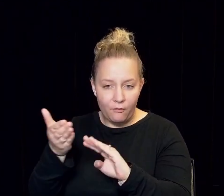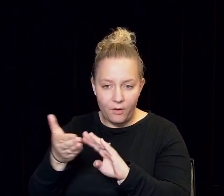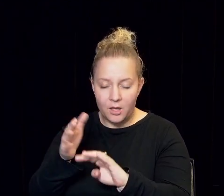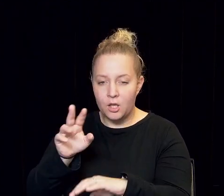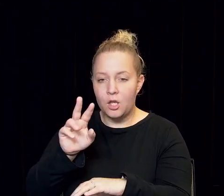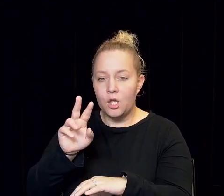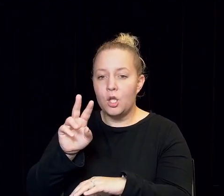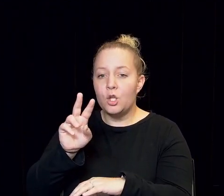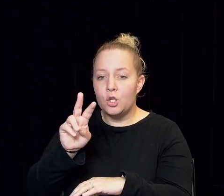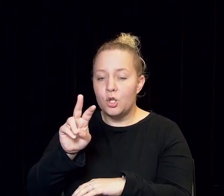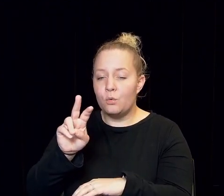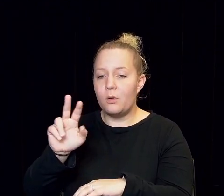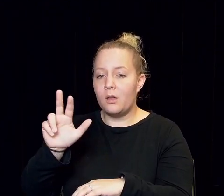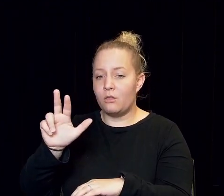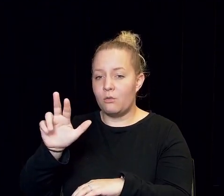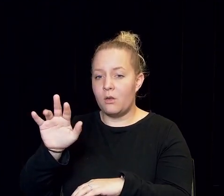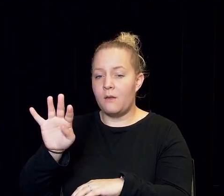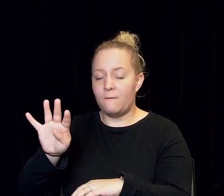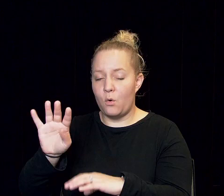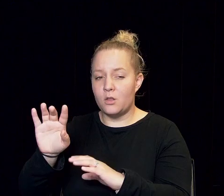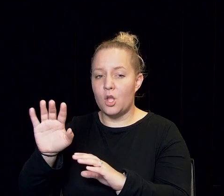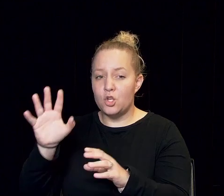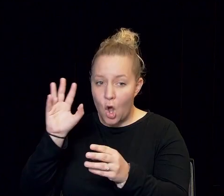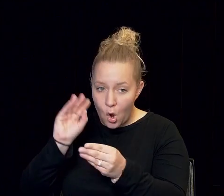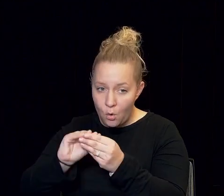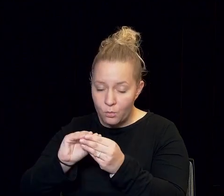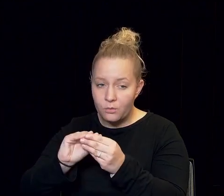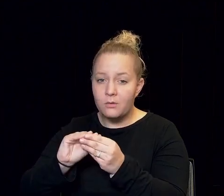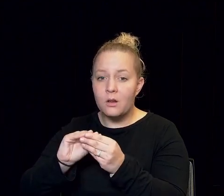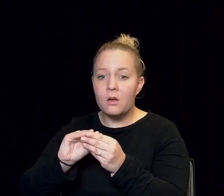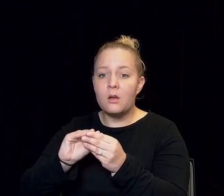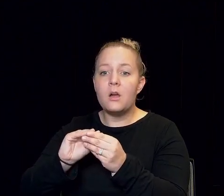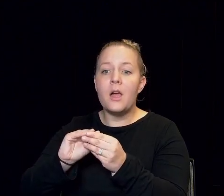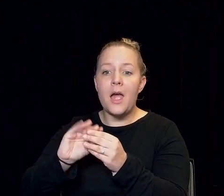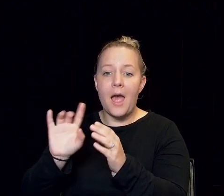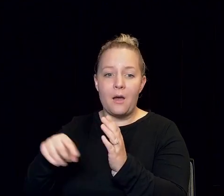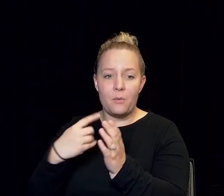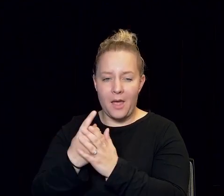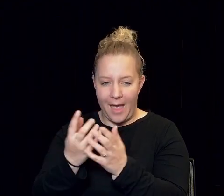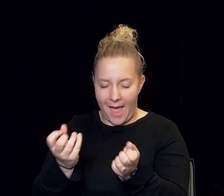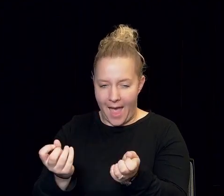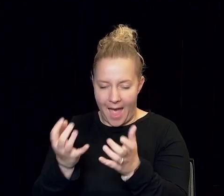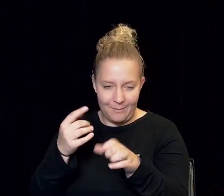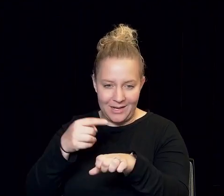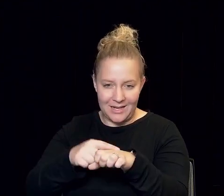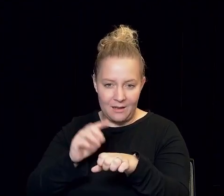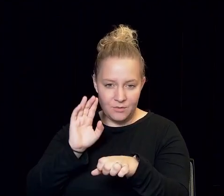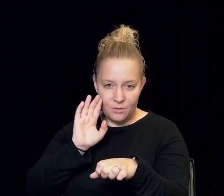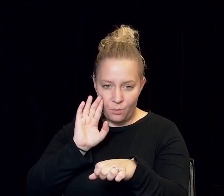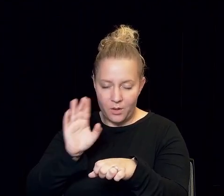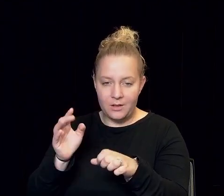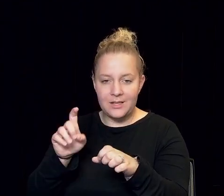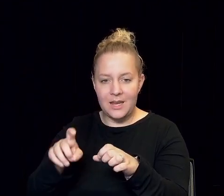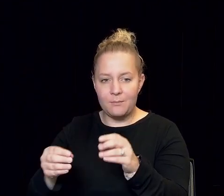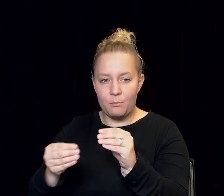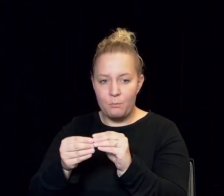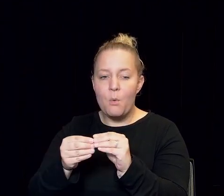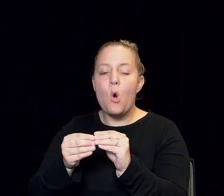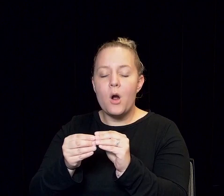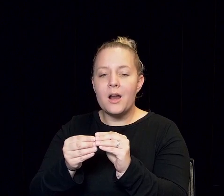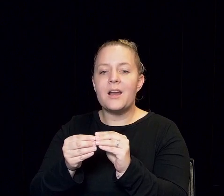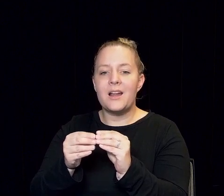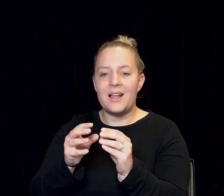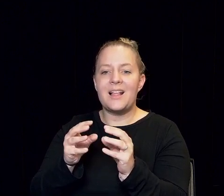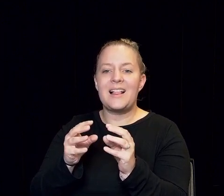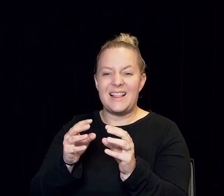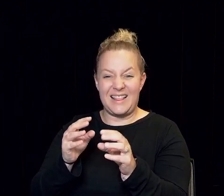total hours, how many times will it have to be restocked with lids? So if 19 1/4 is the